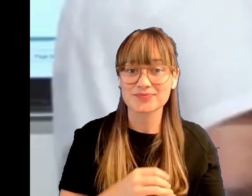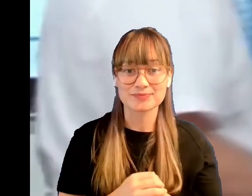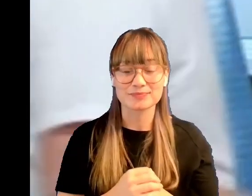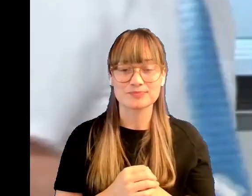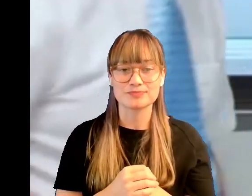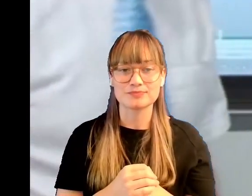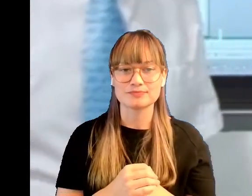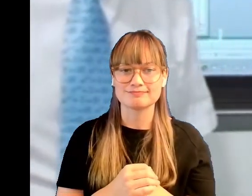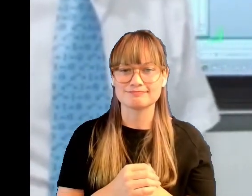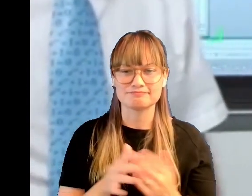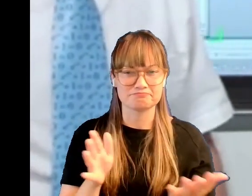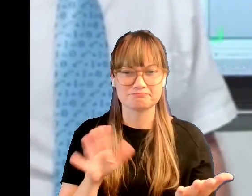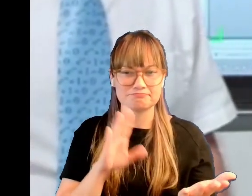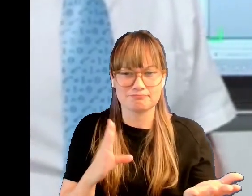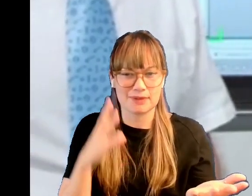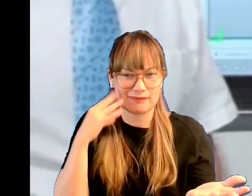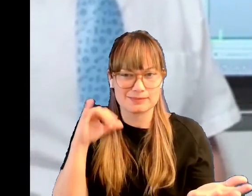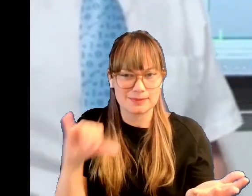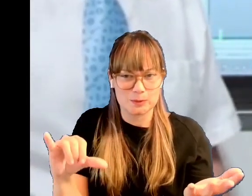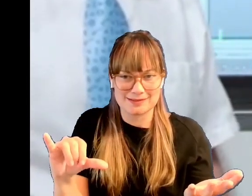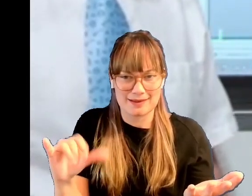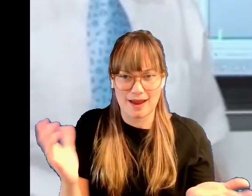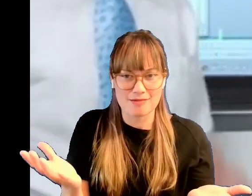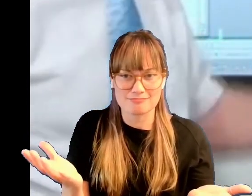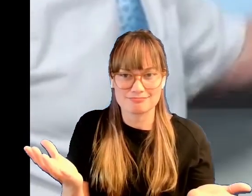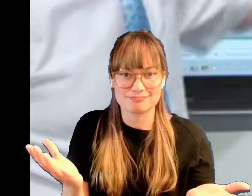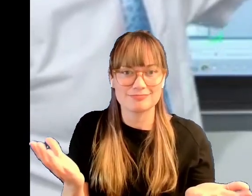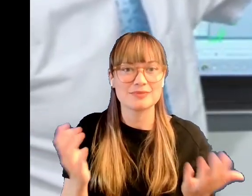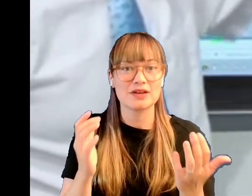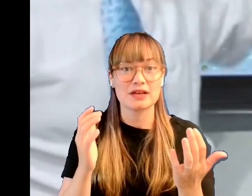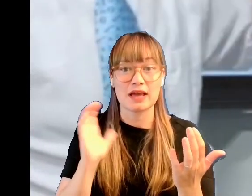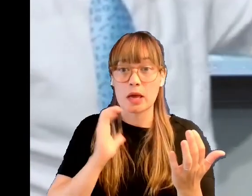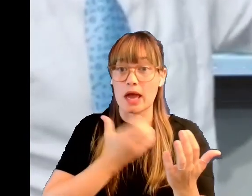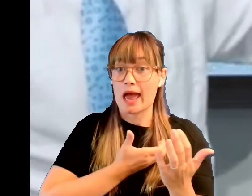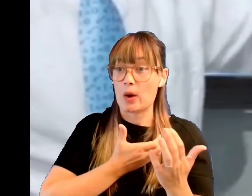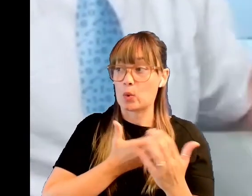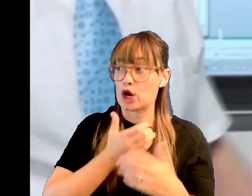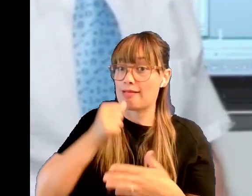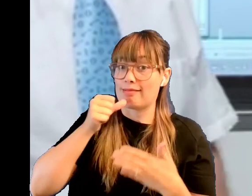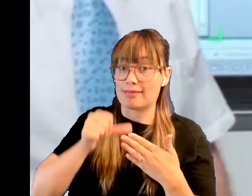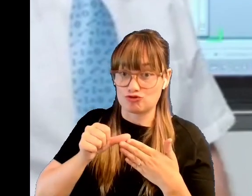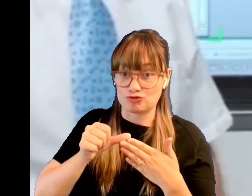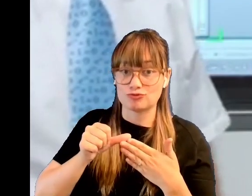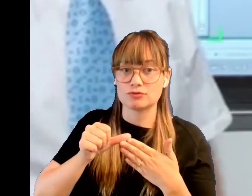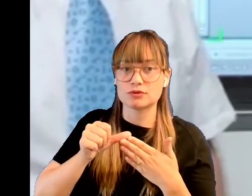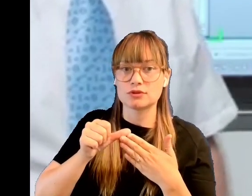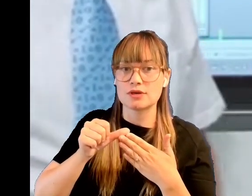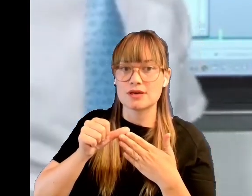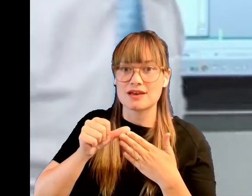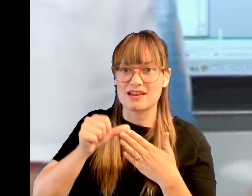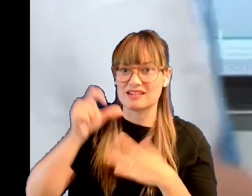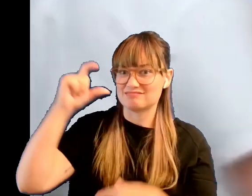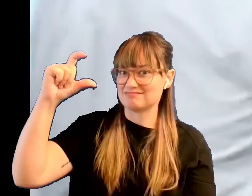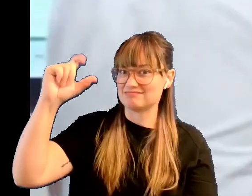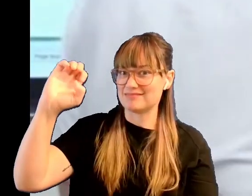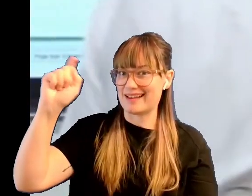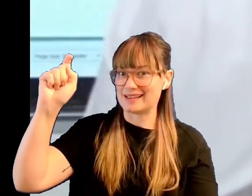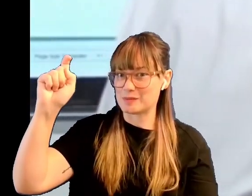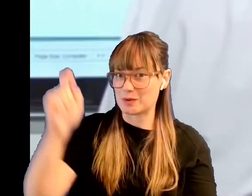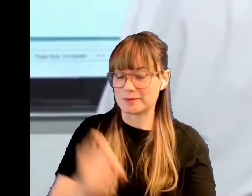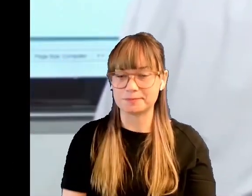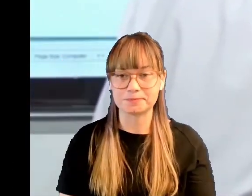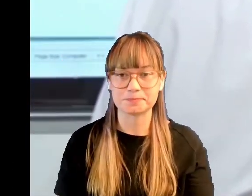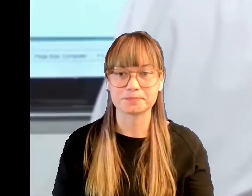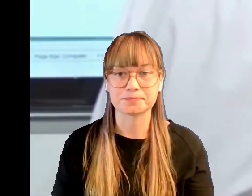x. Now, we've never had that situation before where our variable is up there in the exponent. So